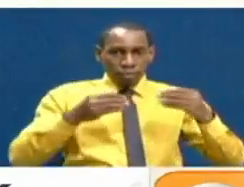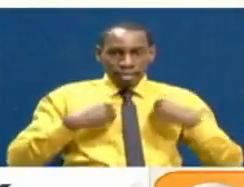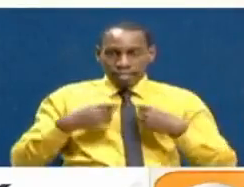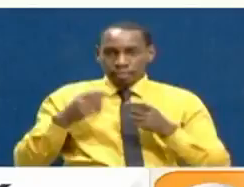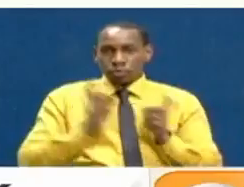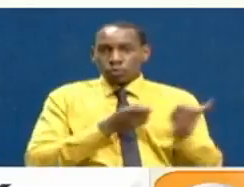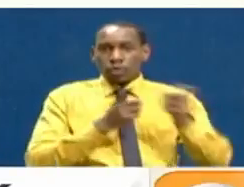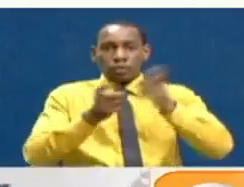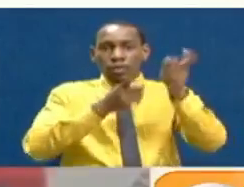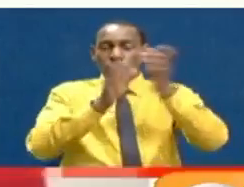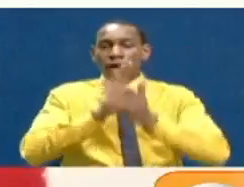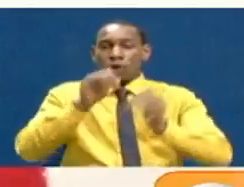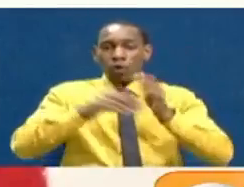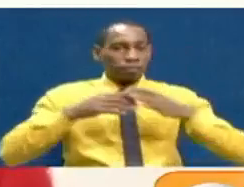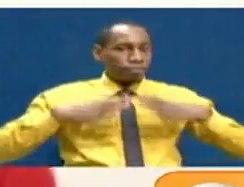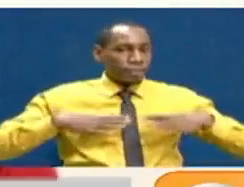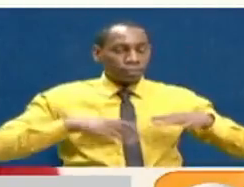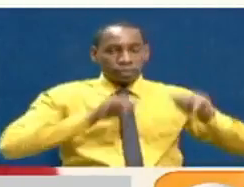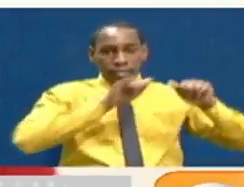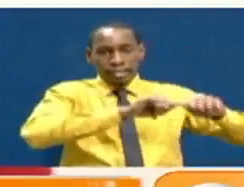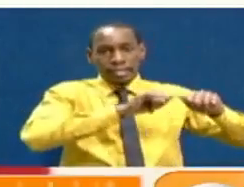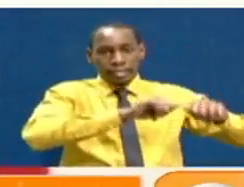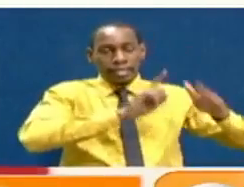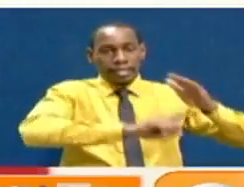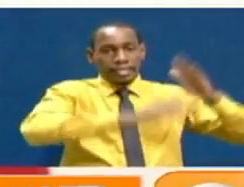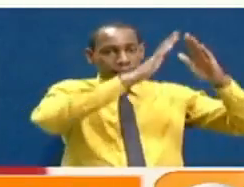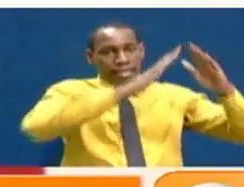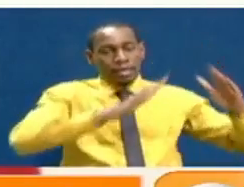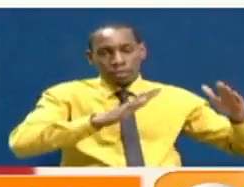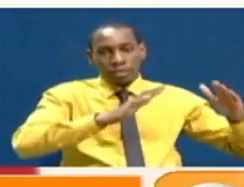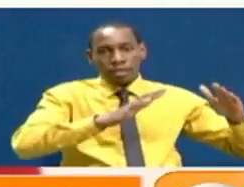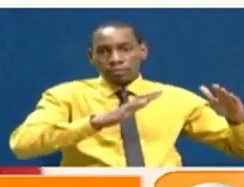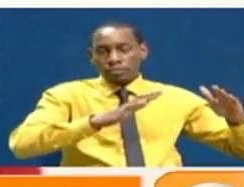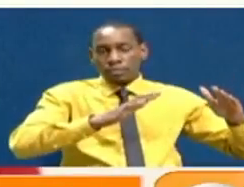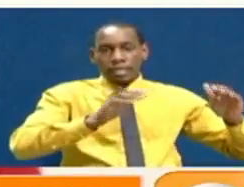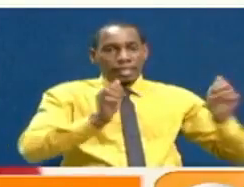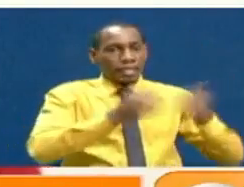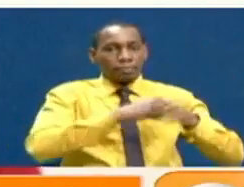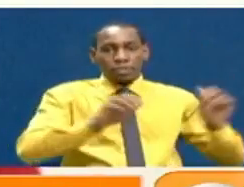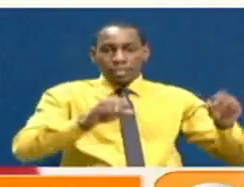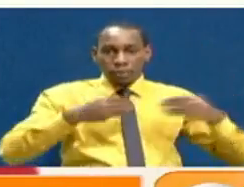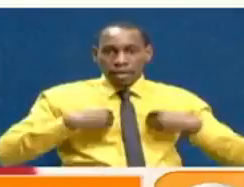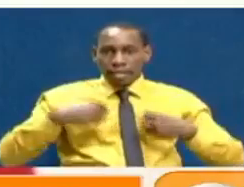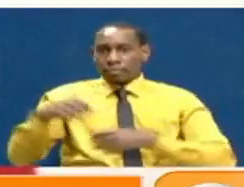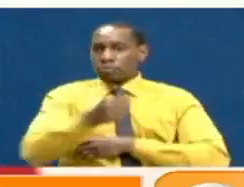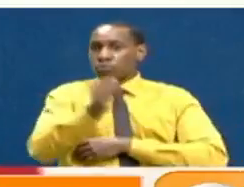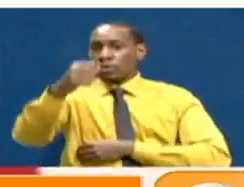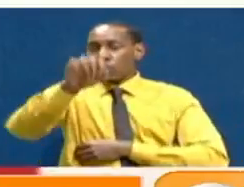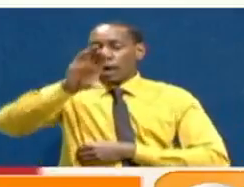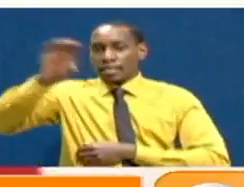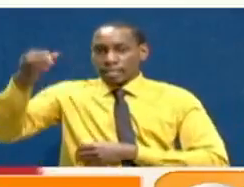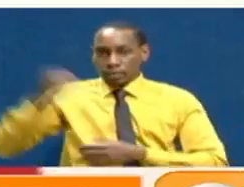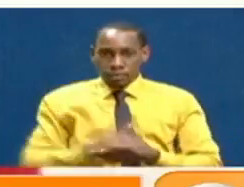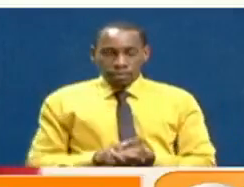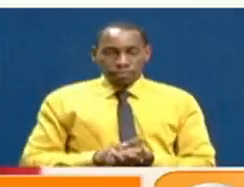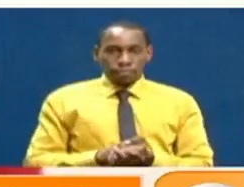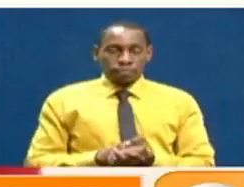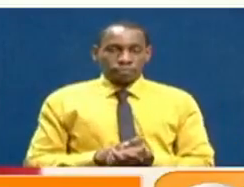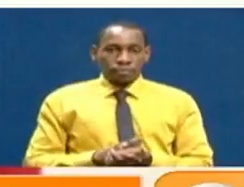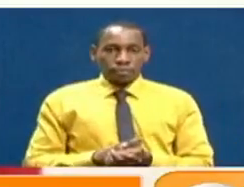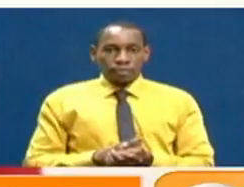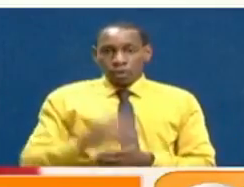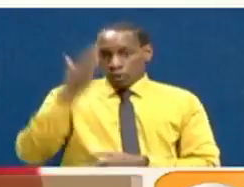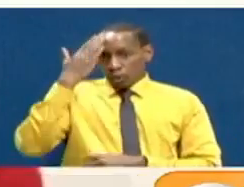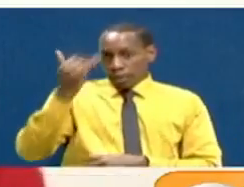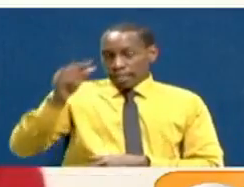around. Everybody stays in their houses. They don't go moving around the city. And, you know,